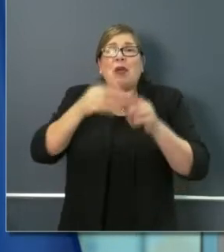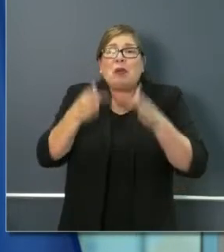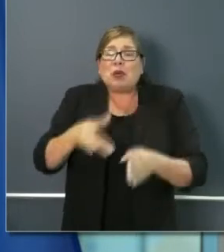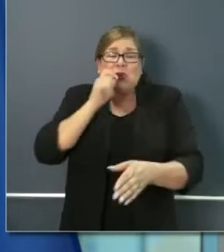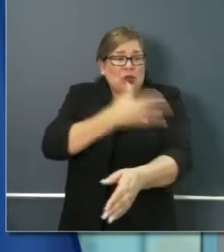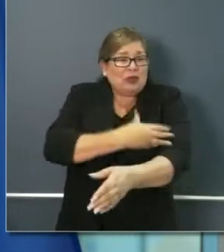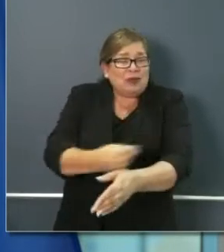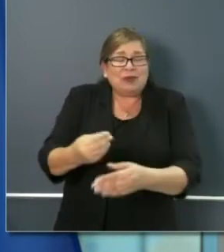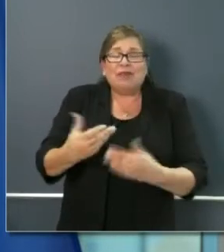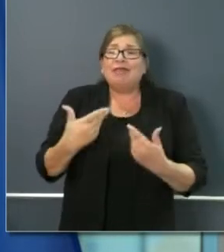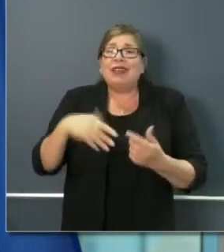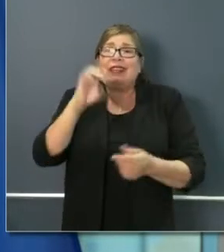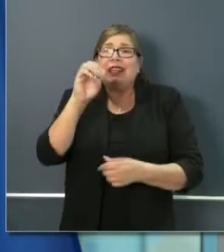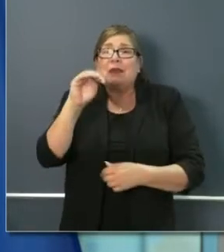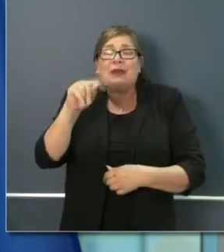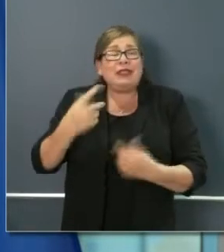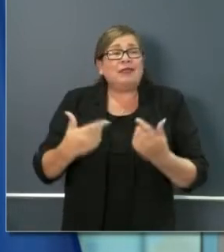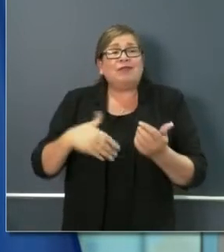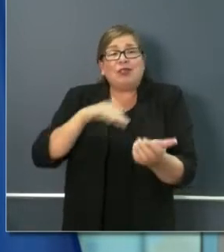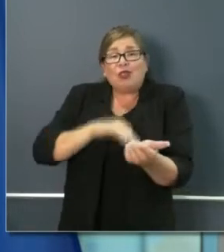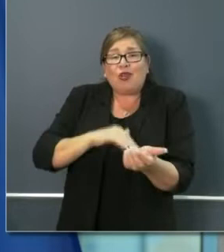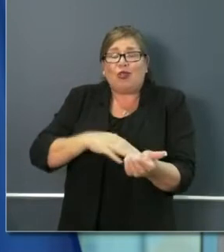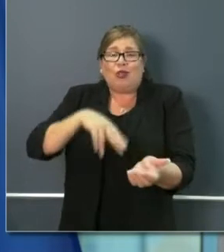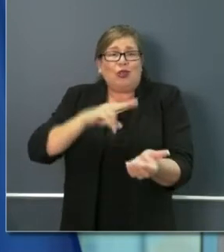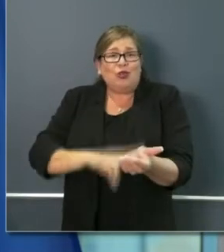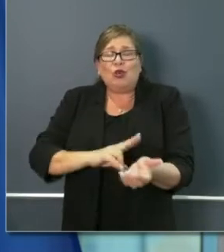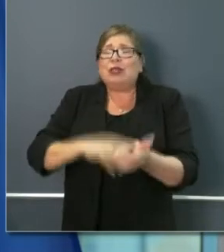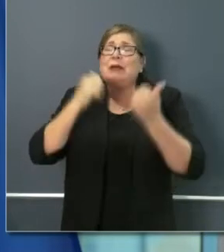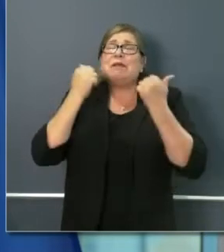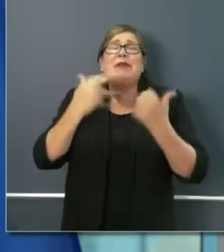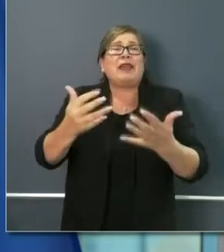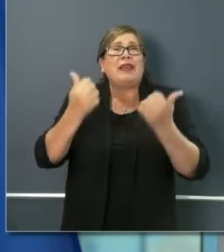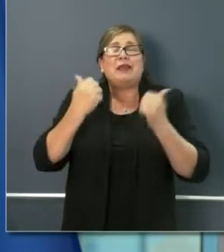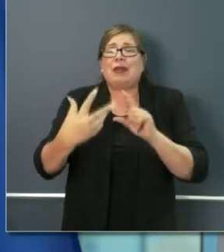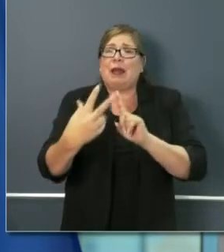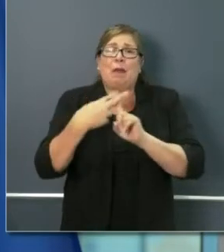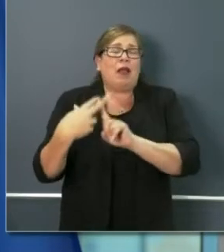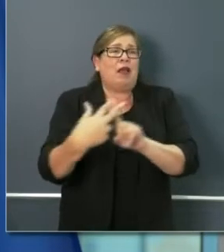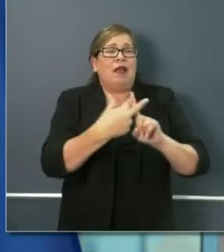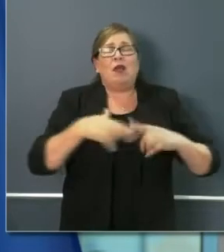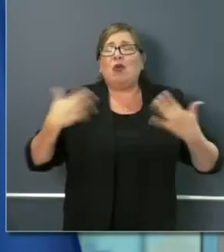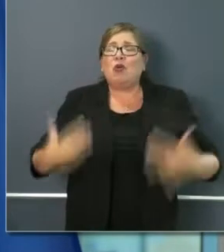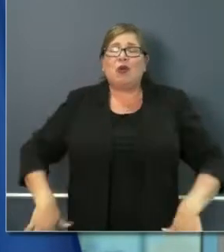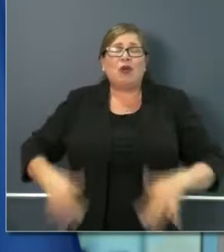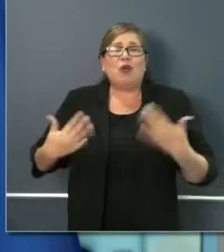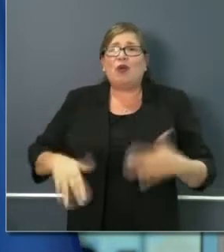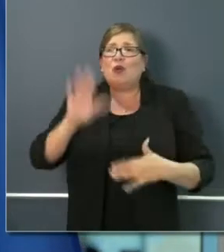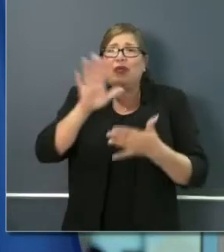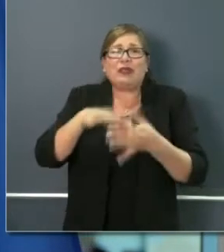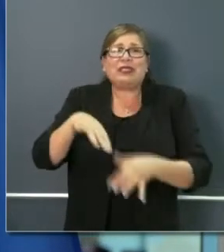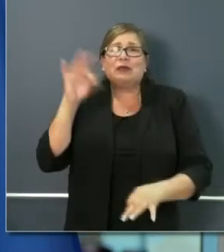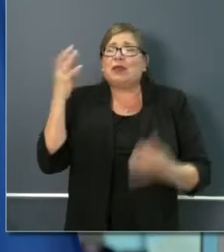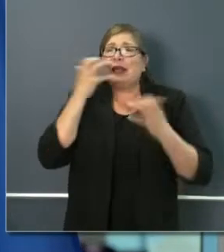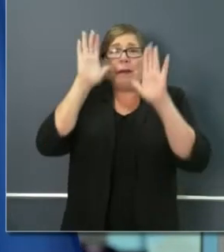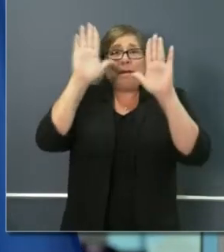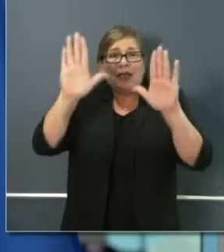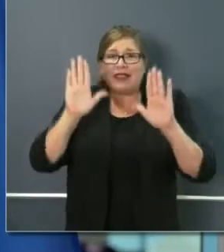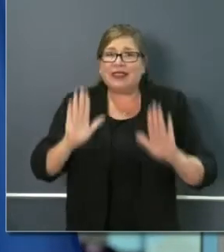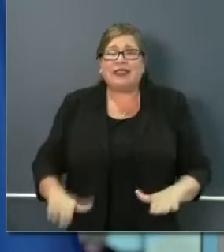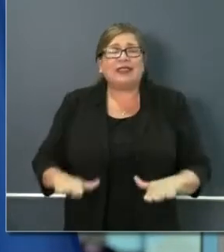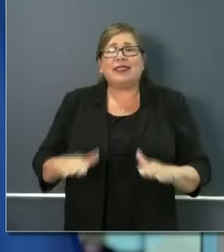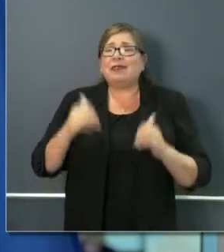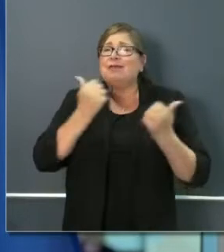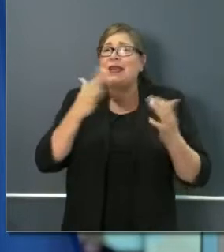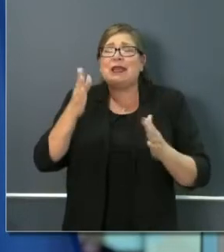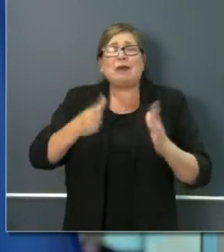EMTs, doctors, nurses. A remarkable spirit and a remarkable number of individuals that